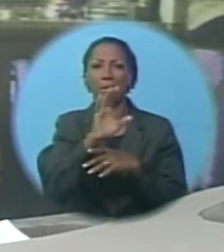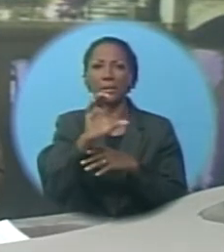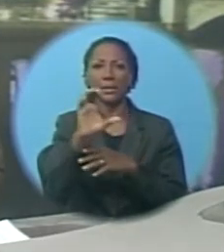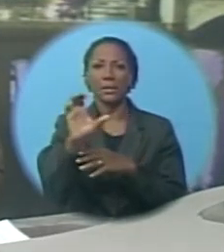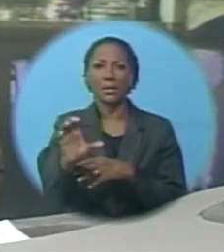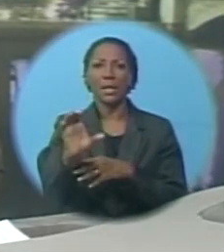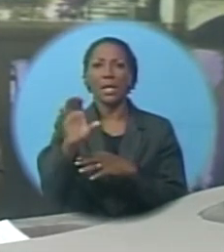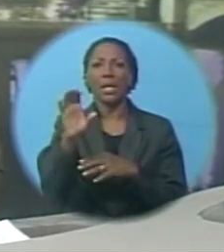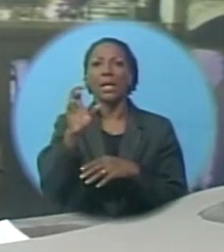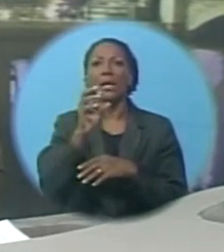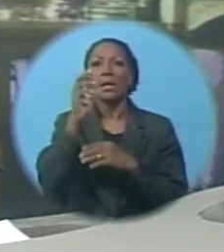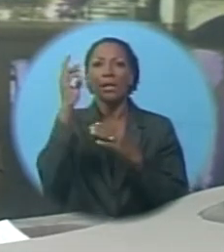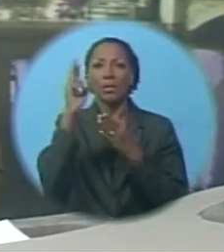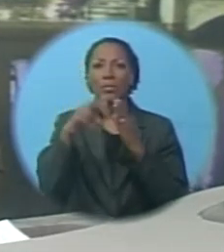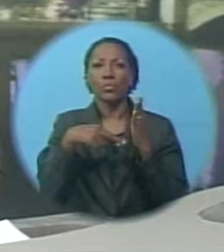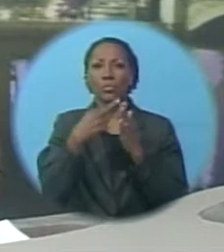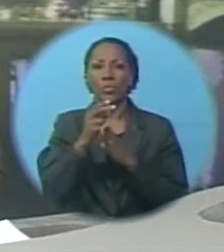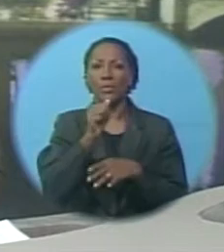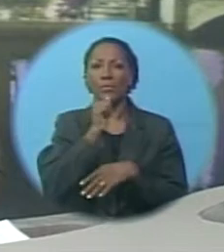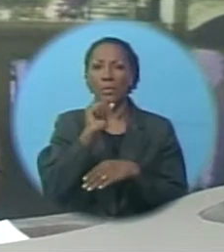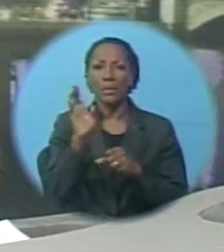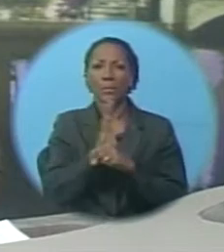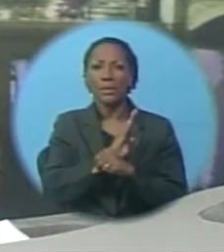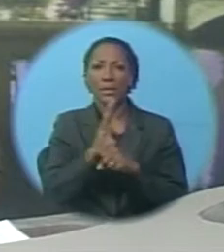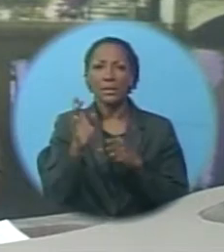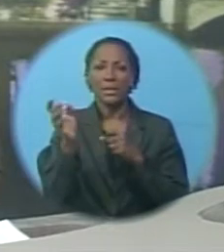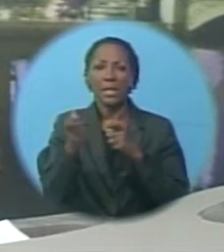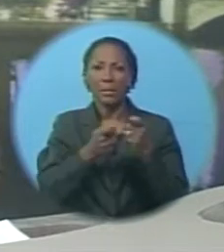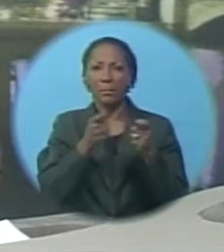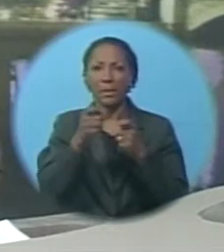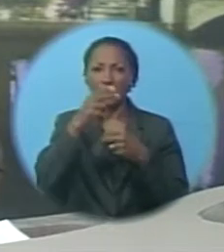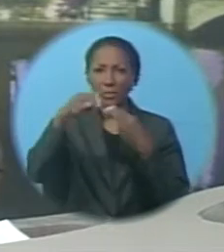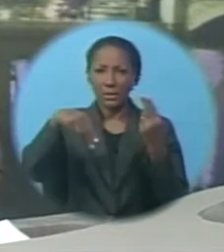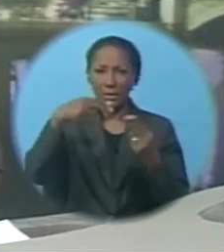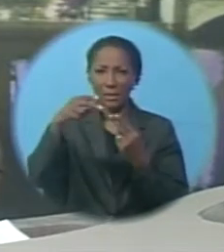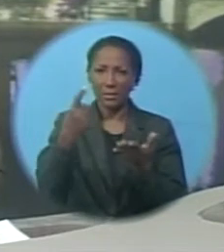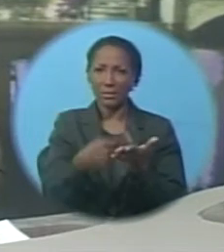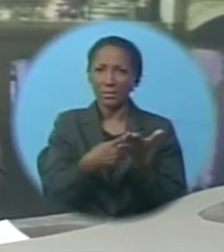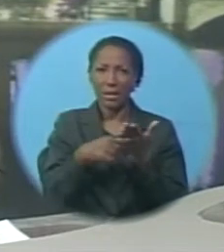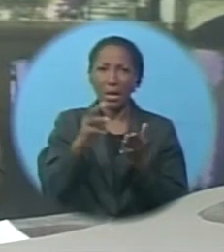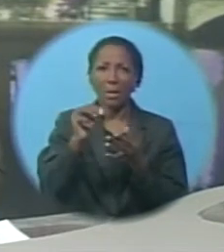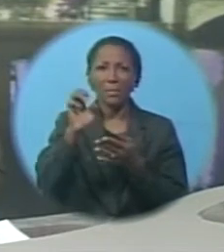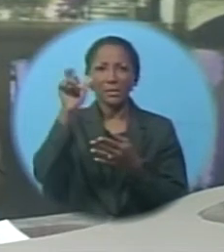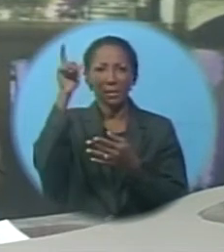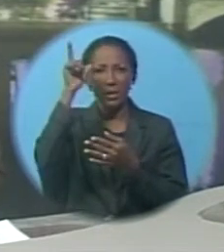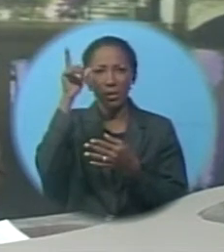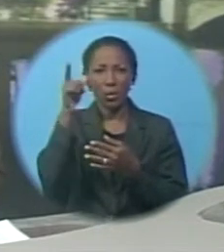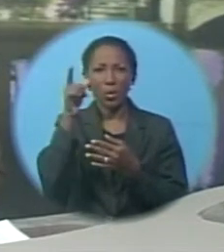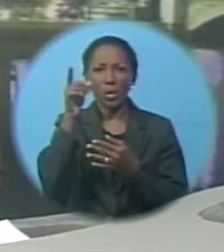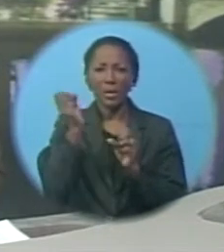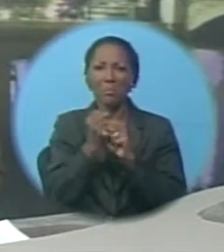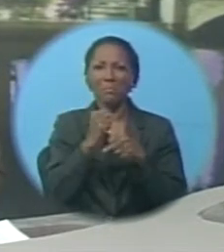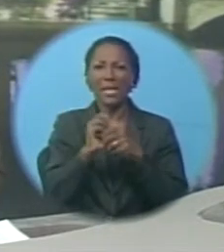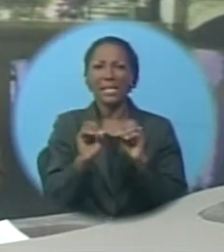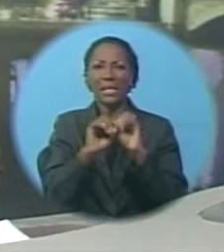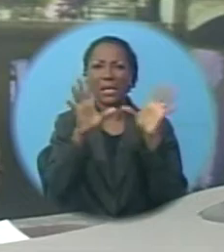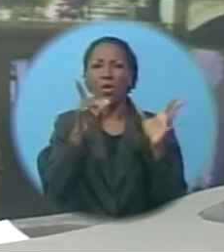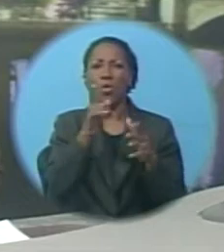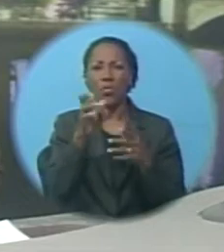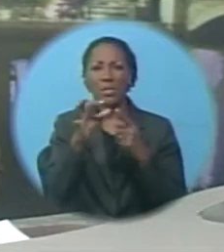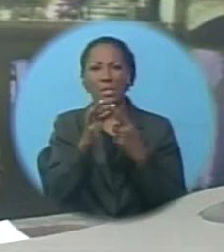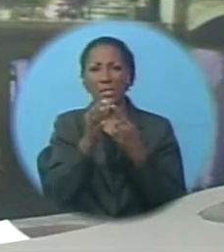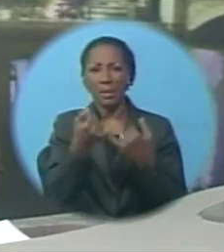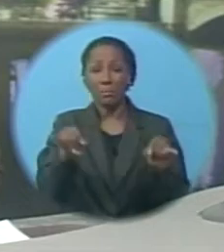Industry. The role of the private sector in managing disaster was discussed. Mr. Lord also clarified who is considered